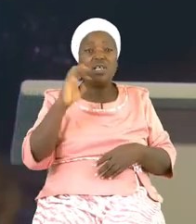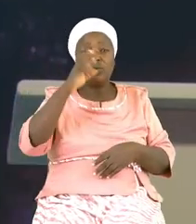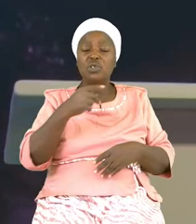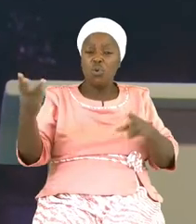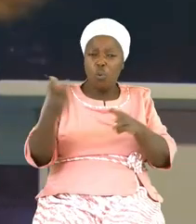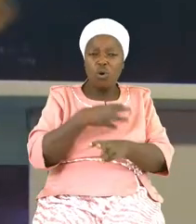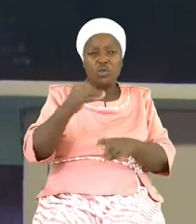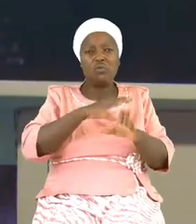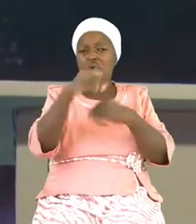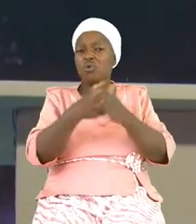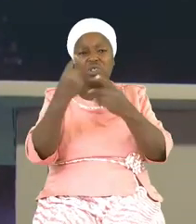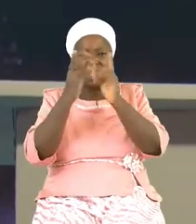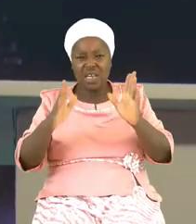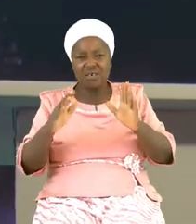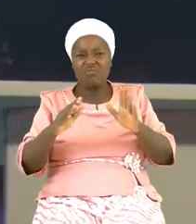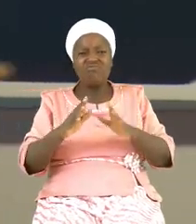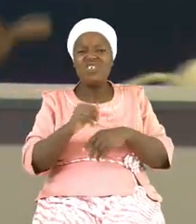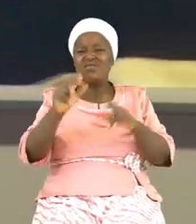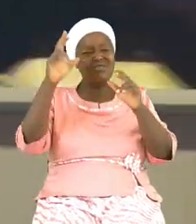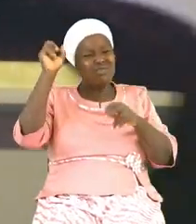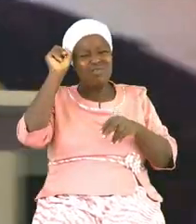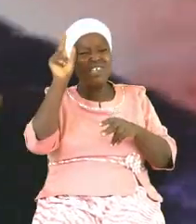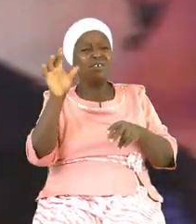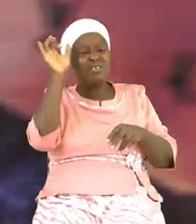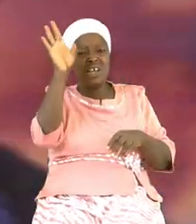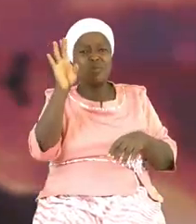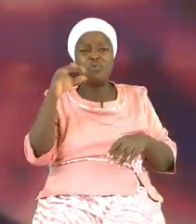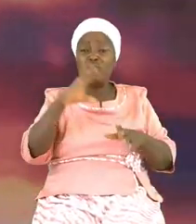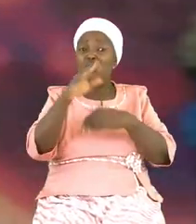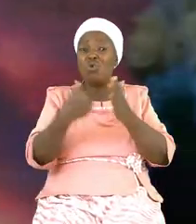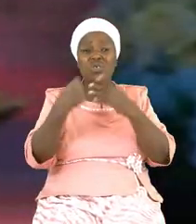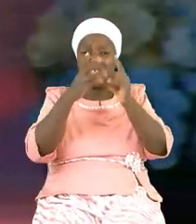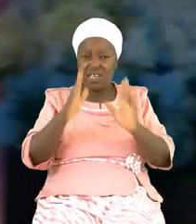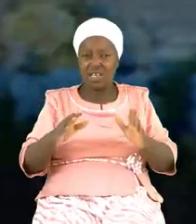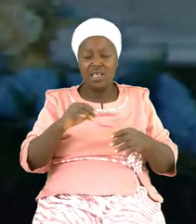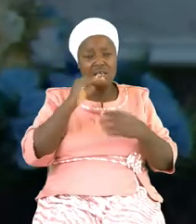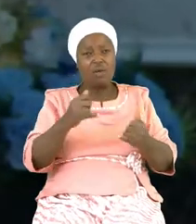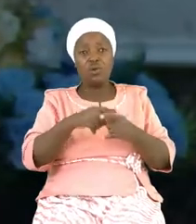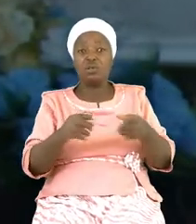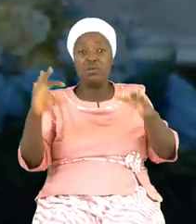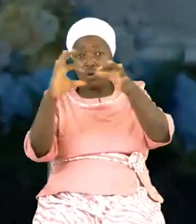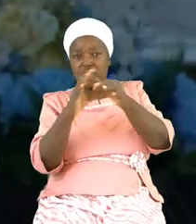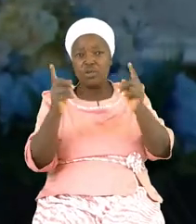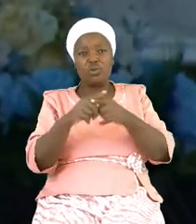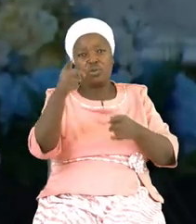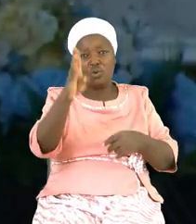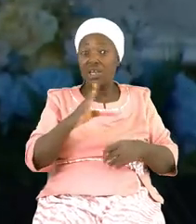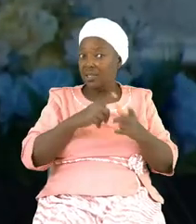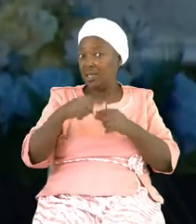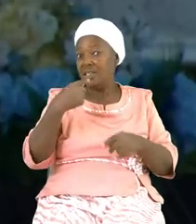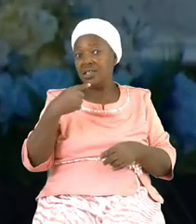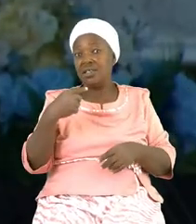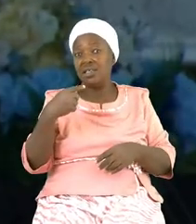the most terrible of all sinners. He was reconciled to God. And then he said, this